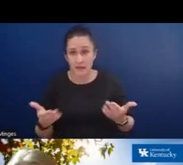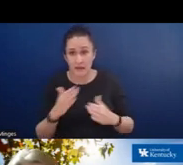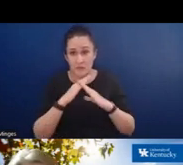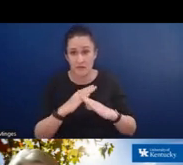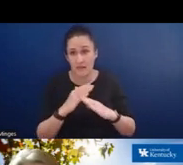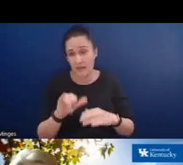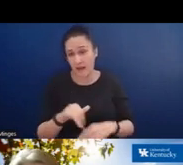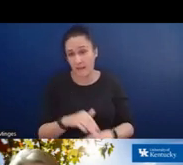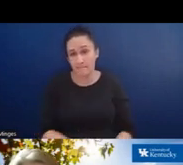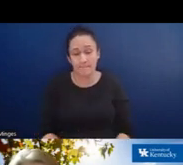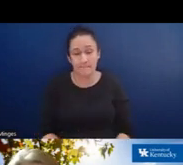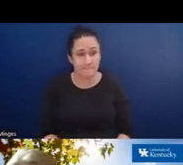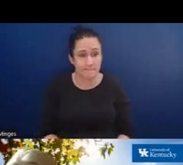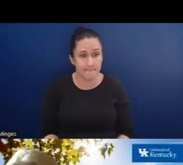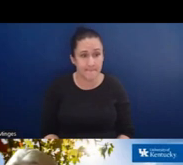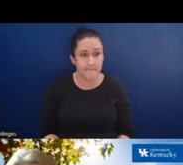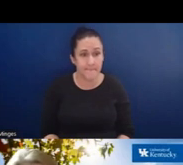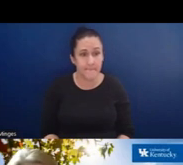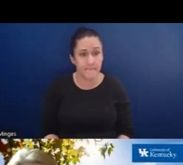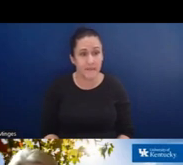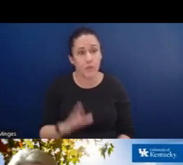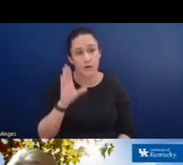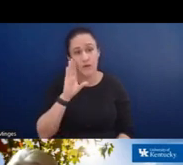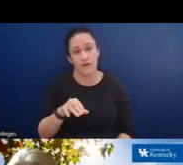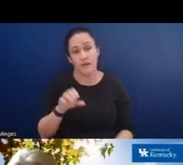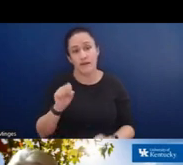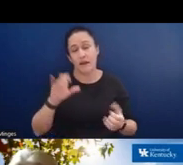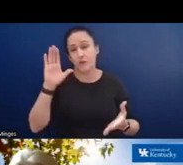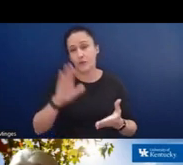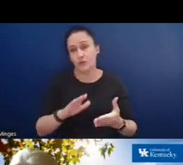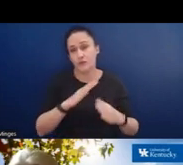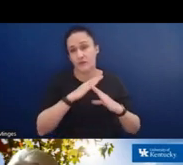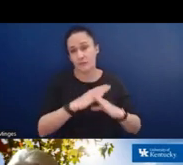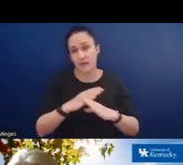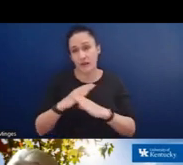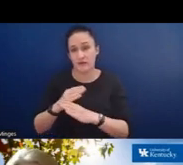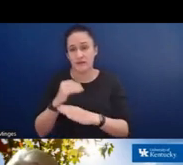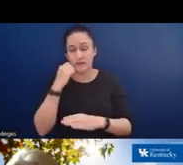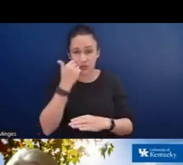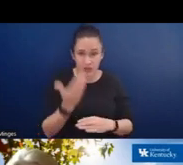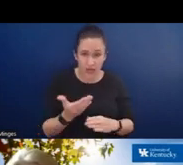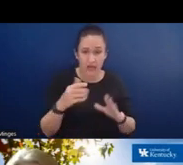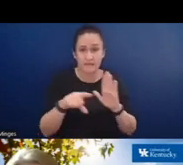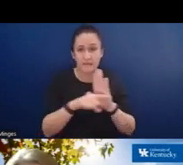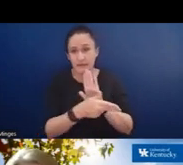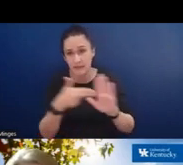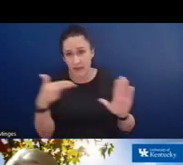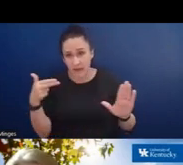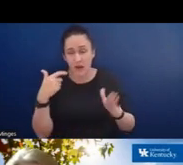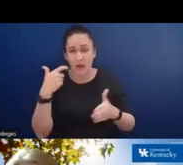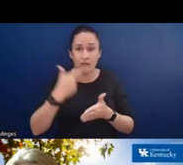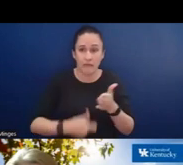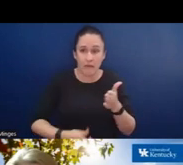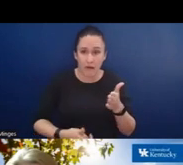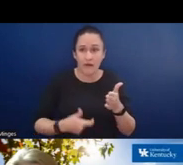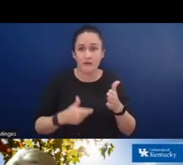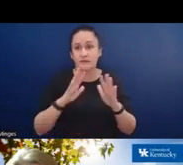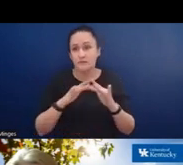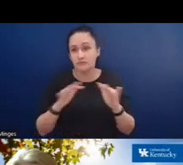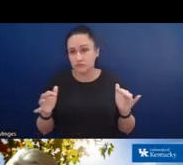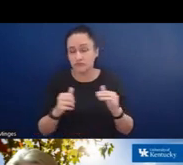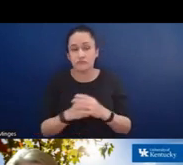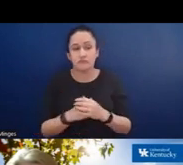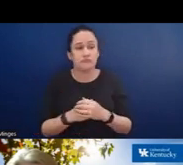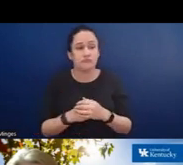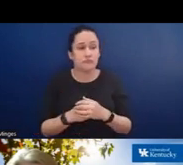that? We know that it could reduce the barriers and shame, stigma, cost. And a